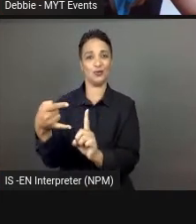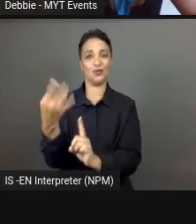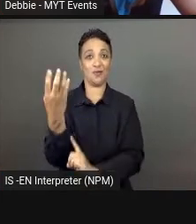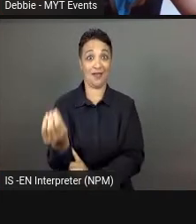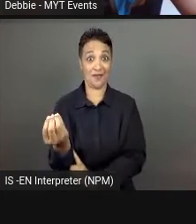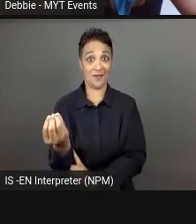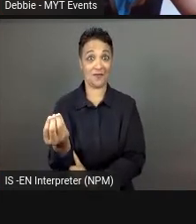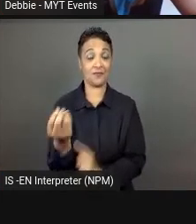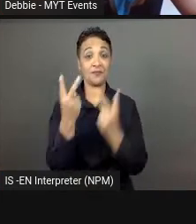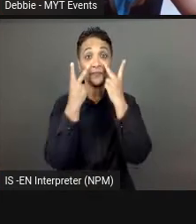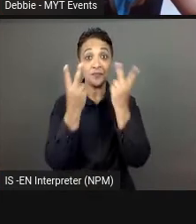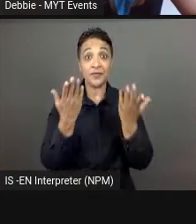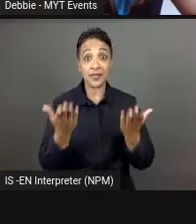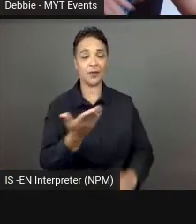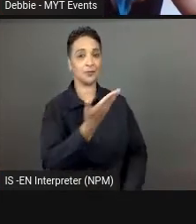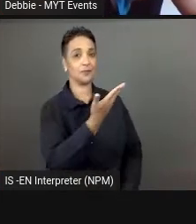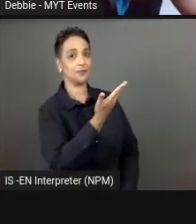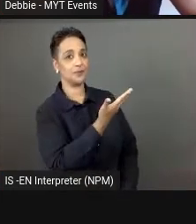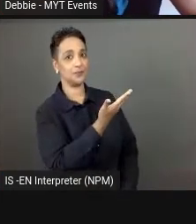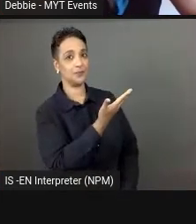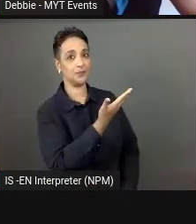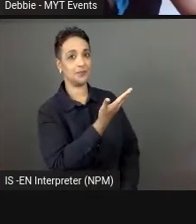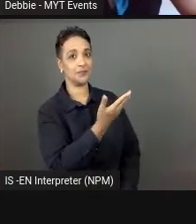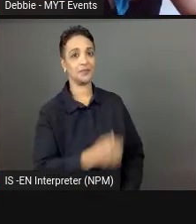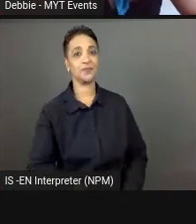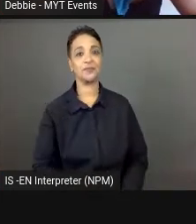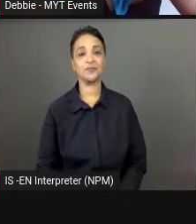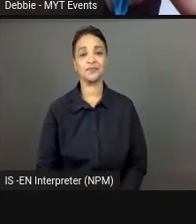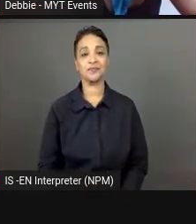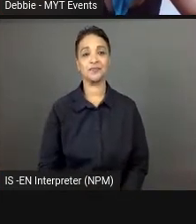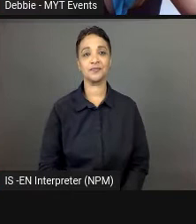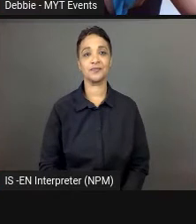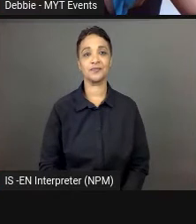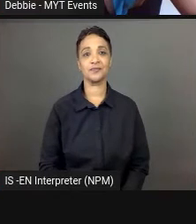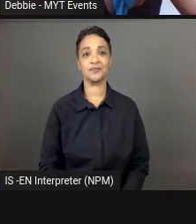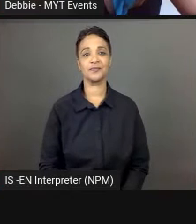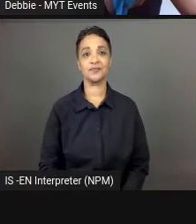you can see the example we've got shown up now for workshop 1.1.